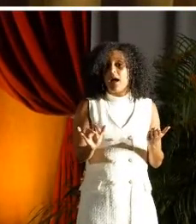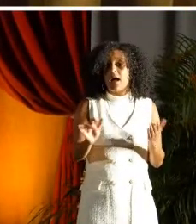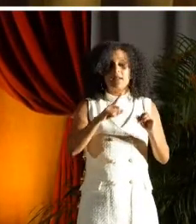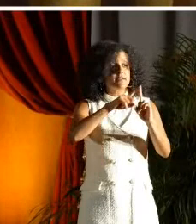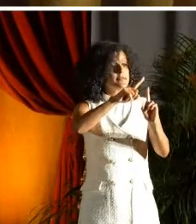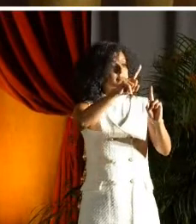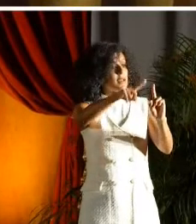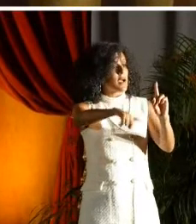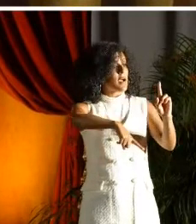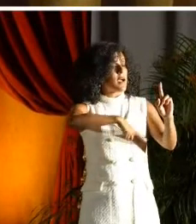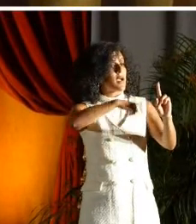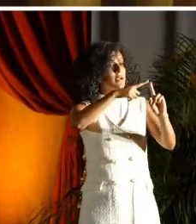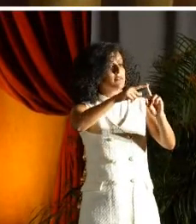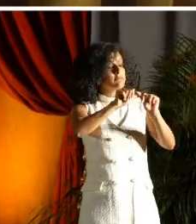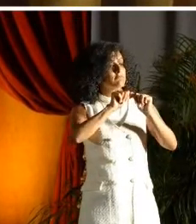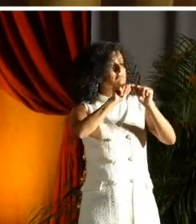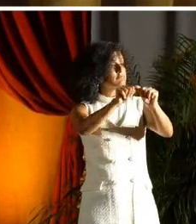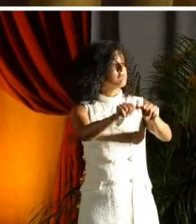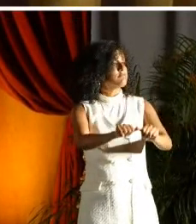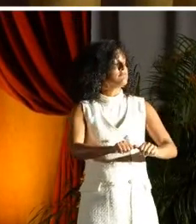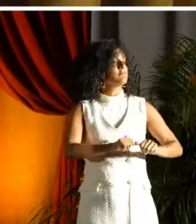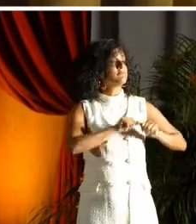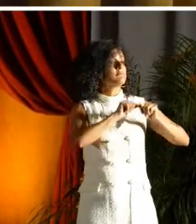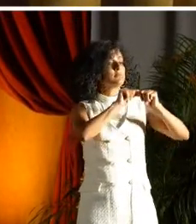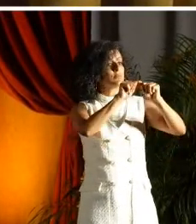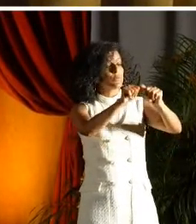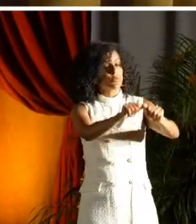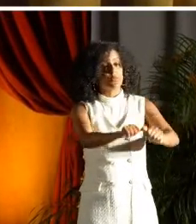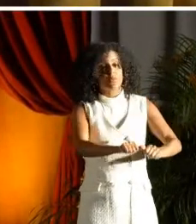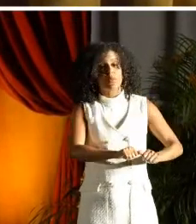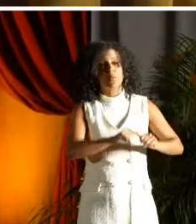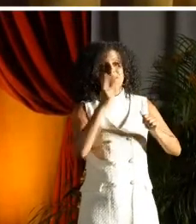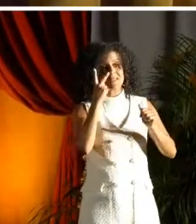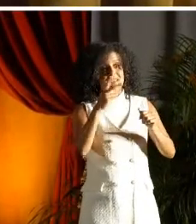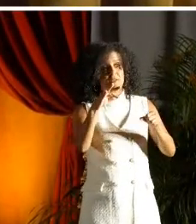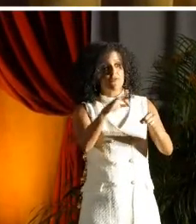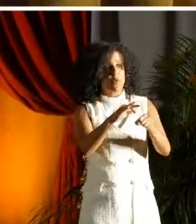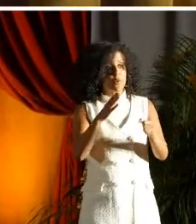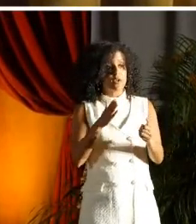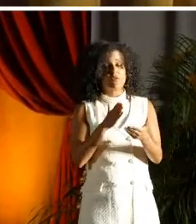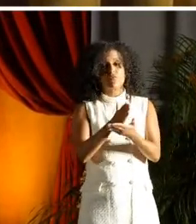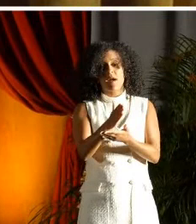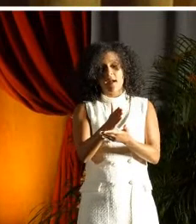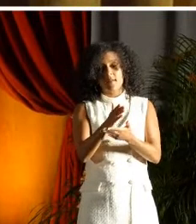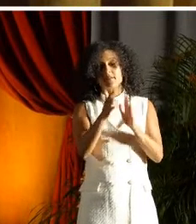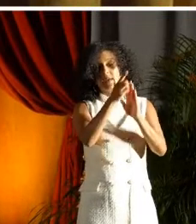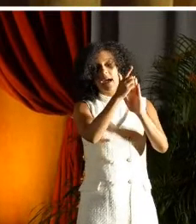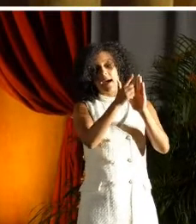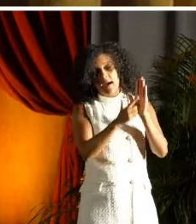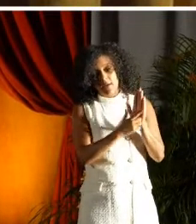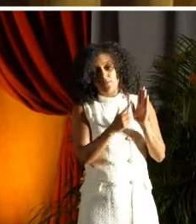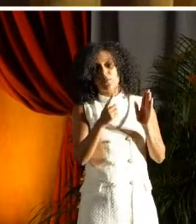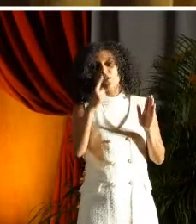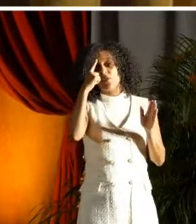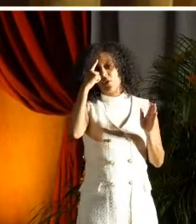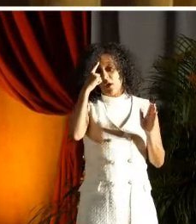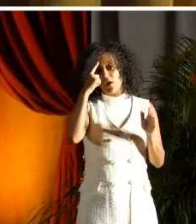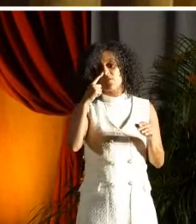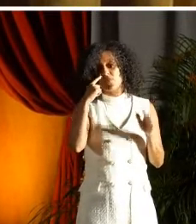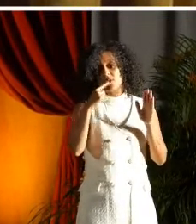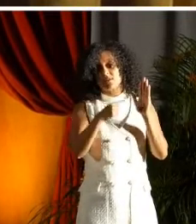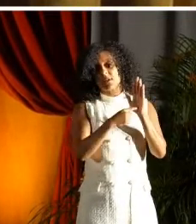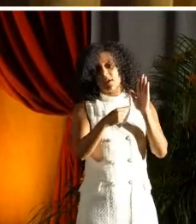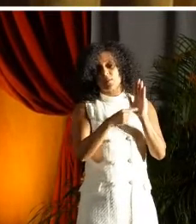cycle. You know, we see that. We saw that with the vote, we see it with the Voting Rights Act, where we thought, for instance,